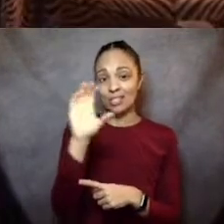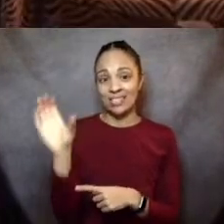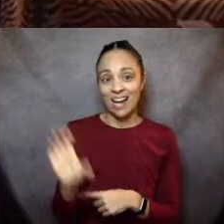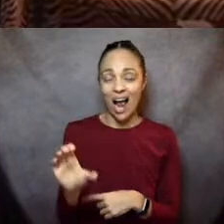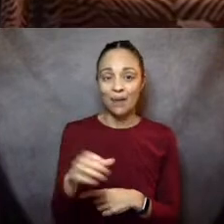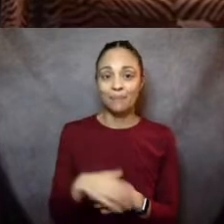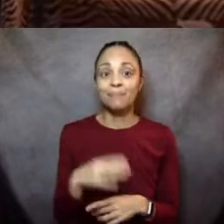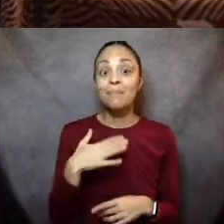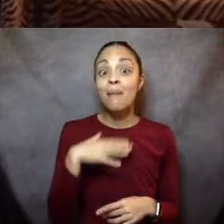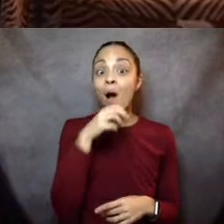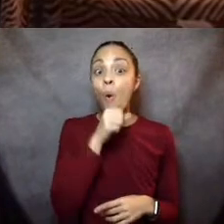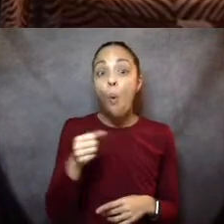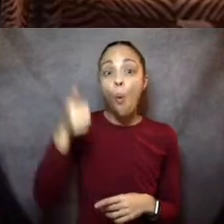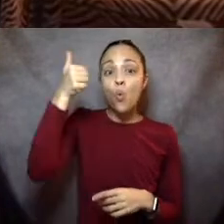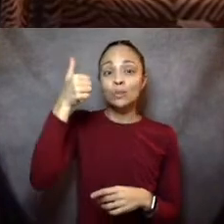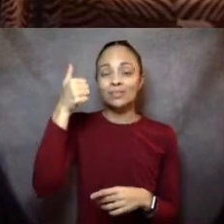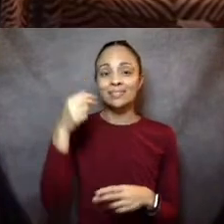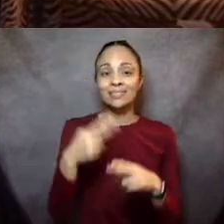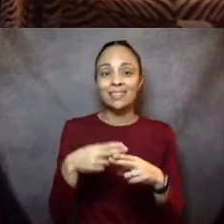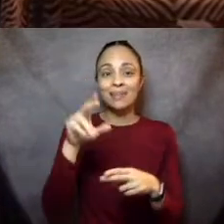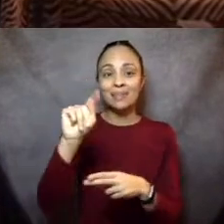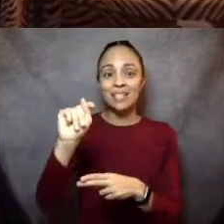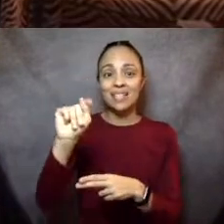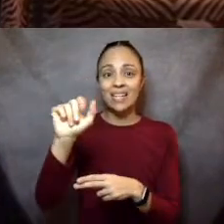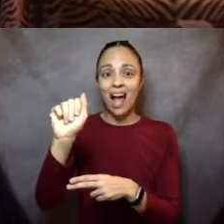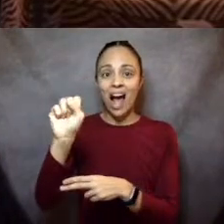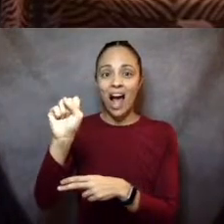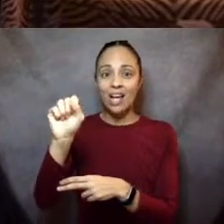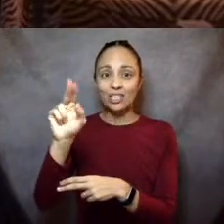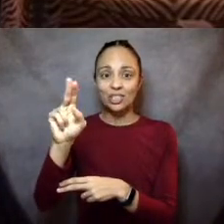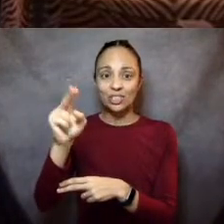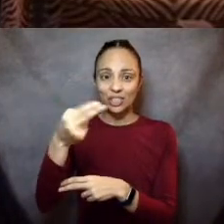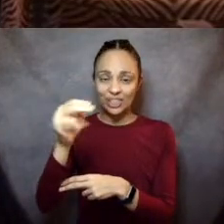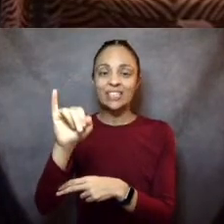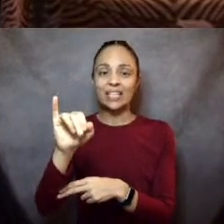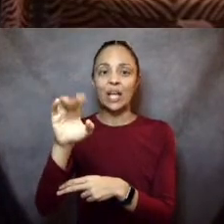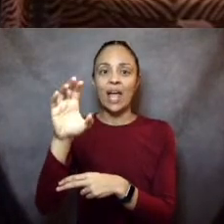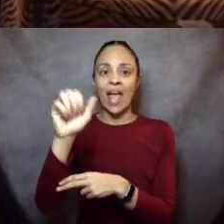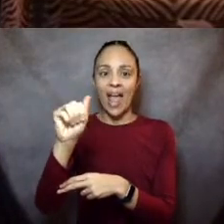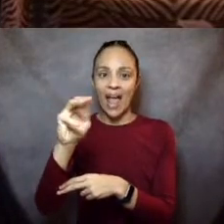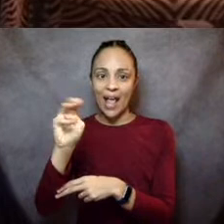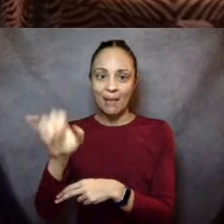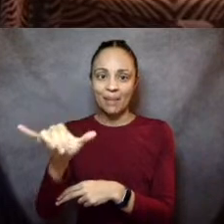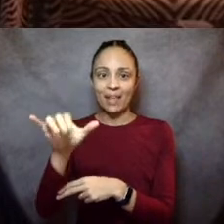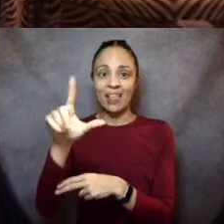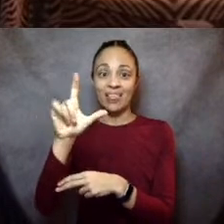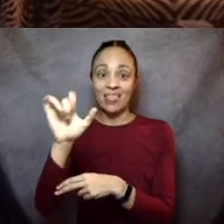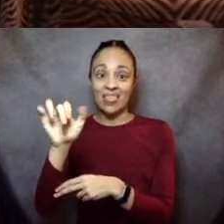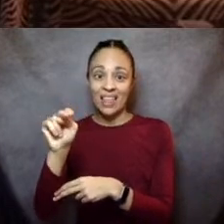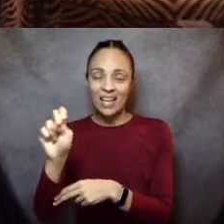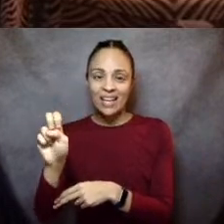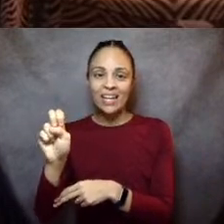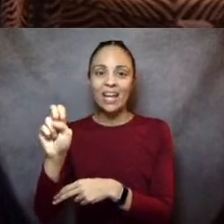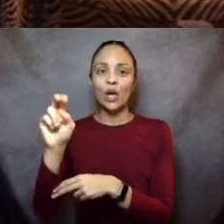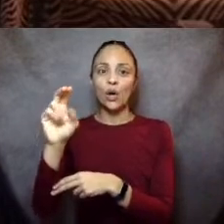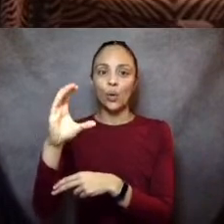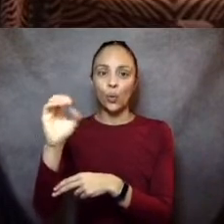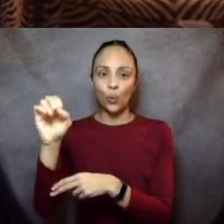oldest, her name is Tashi, Amy Lynn Cooper, right? Give her an African first name